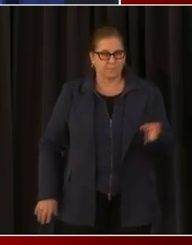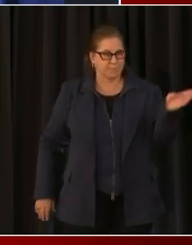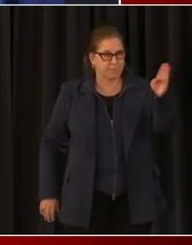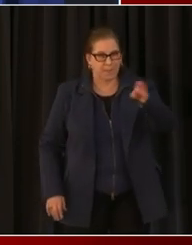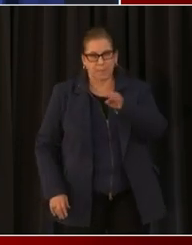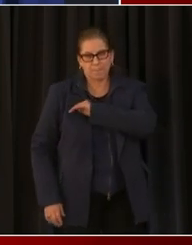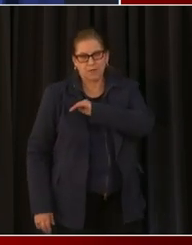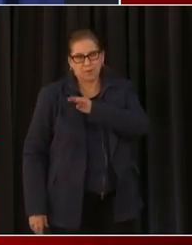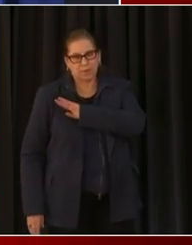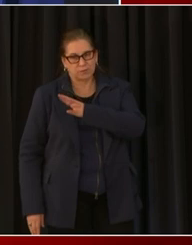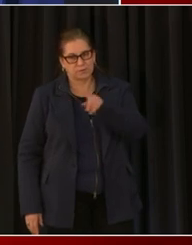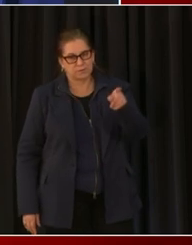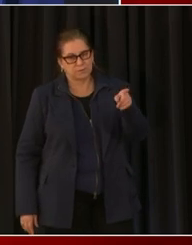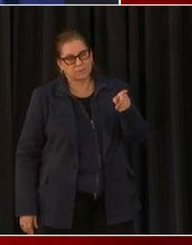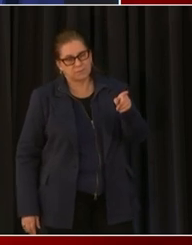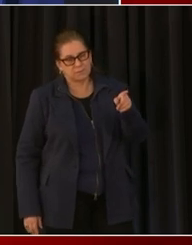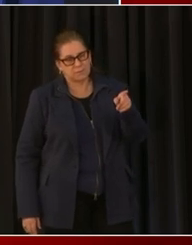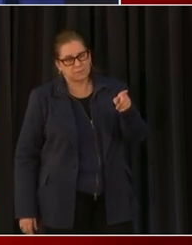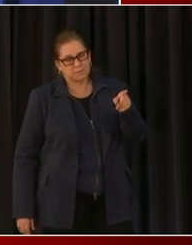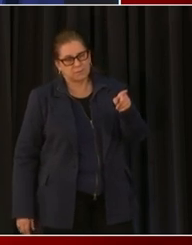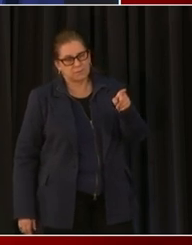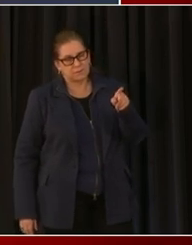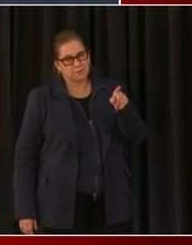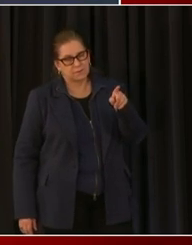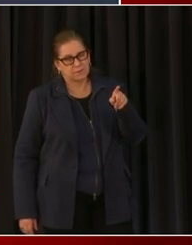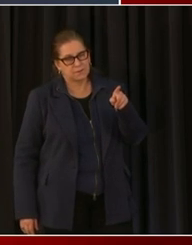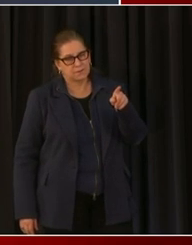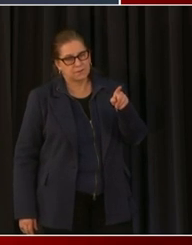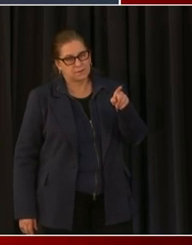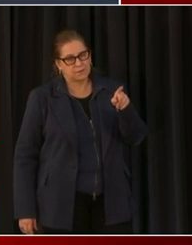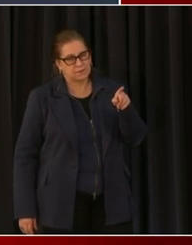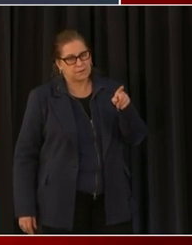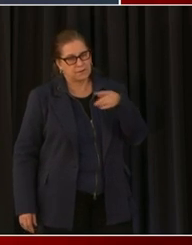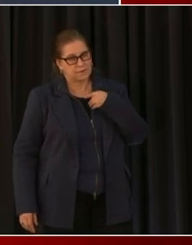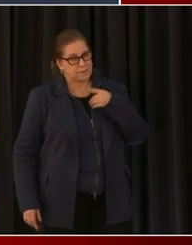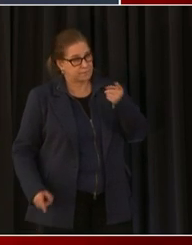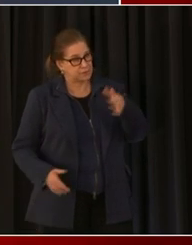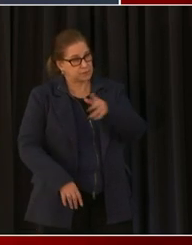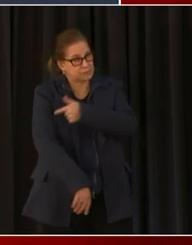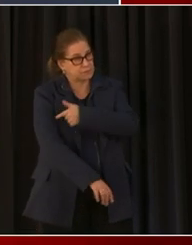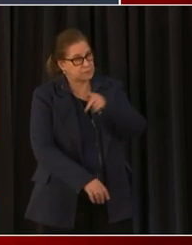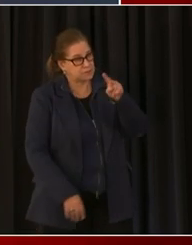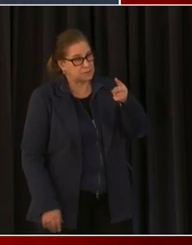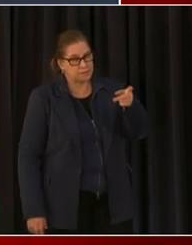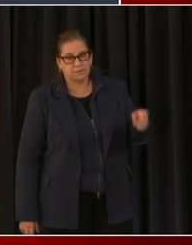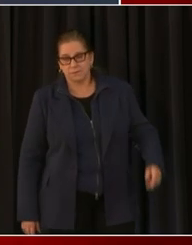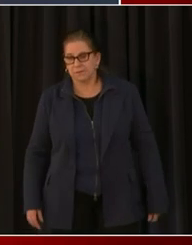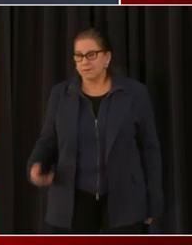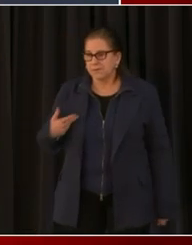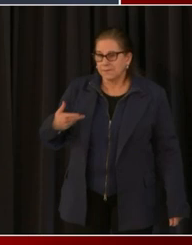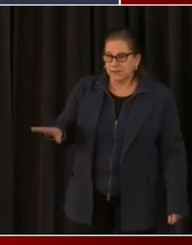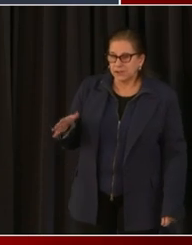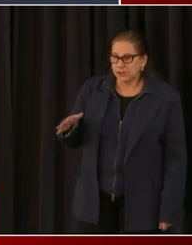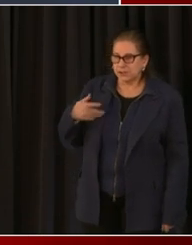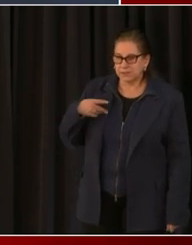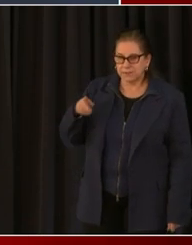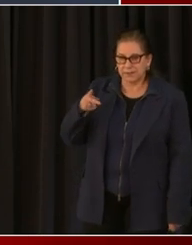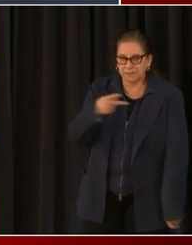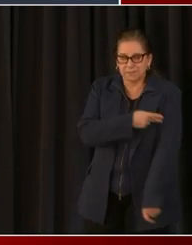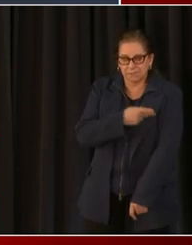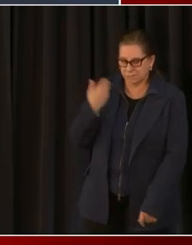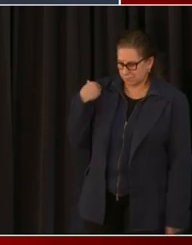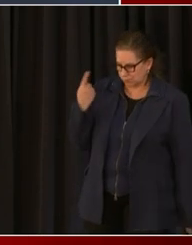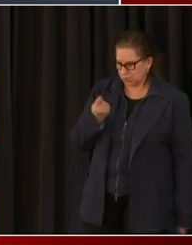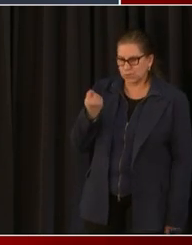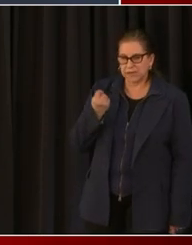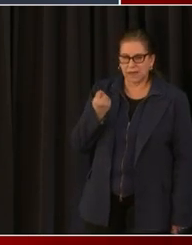you had your second shot yet, and how did it go, if you did? I did have my second shot. I had it on